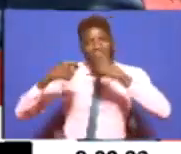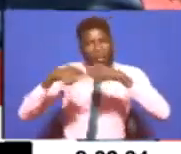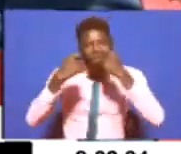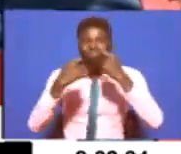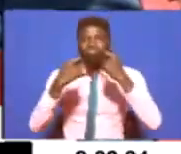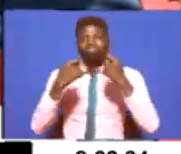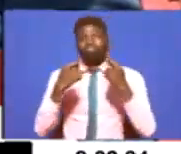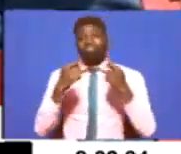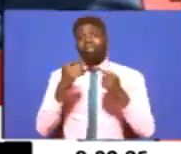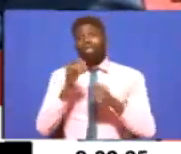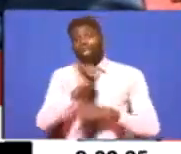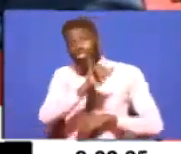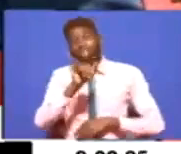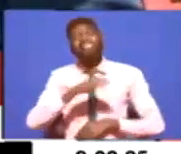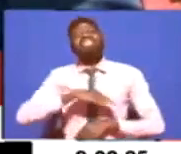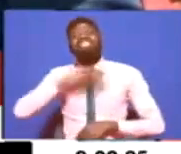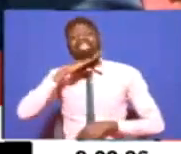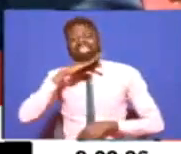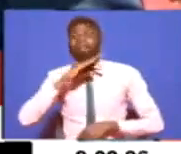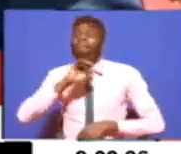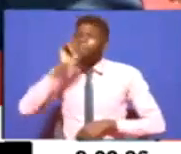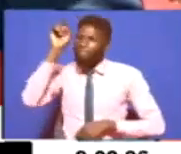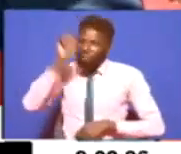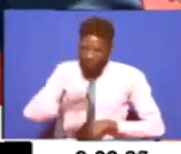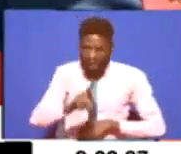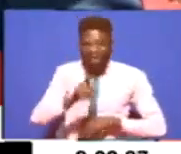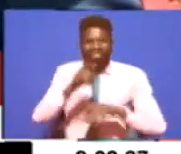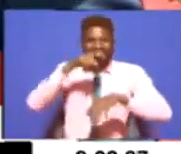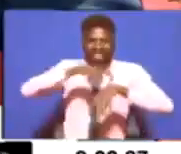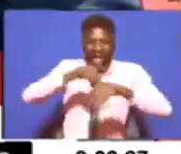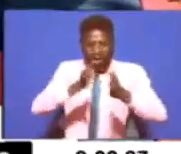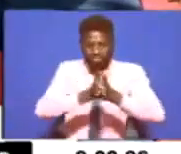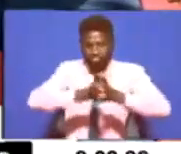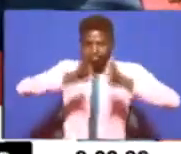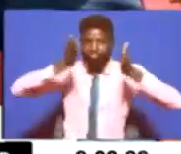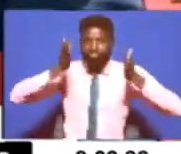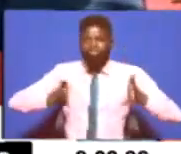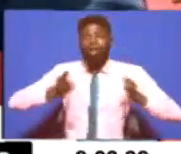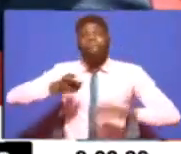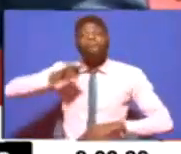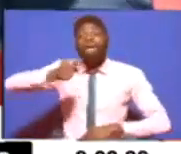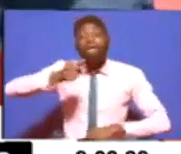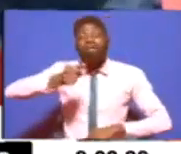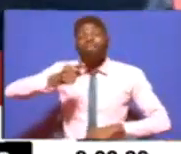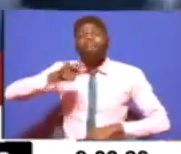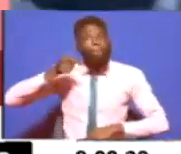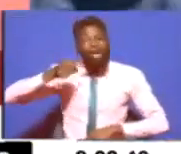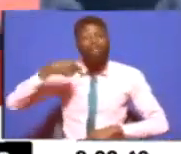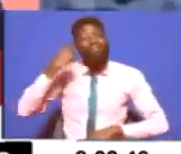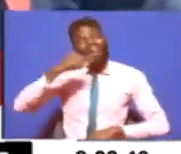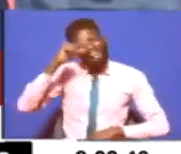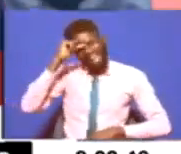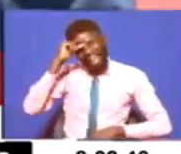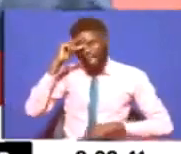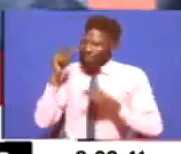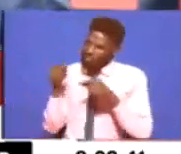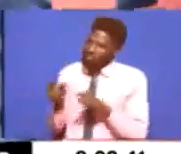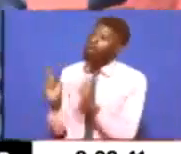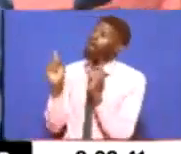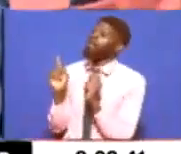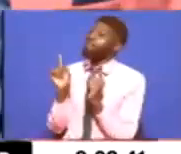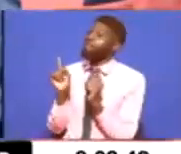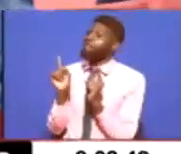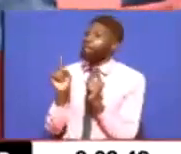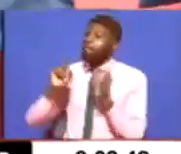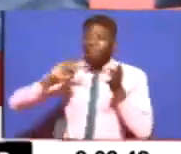they must be compensated within a given period of time by the government so that it compels the government